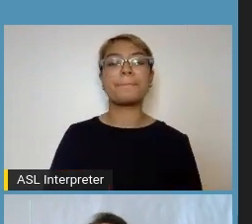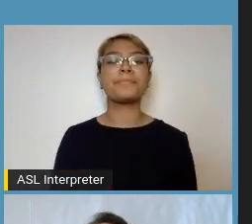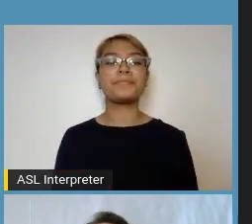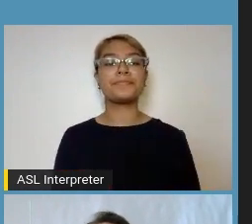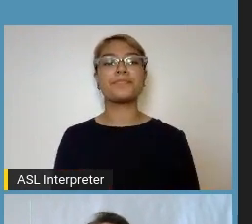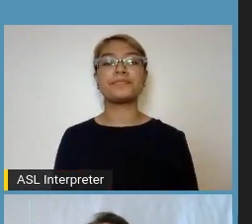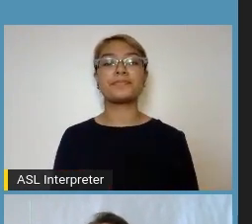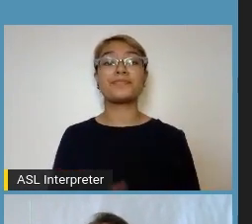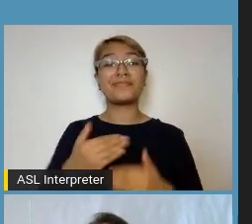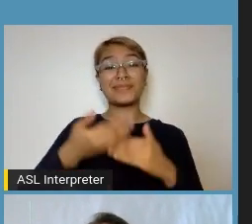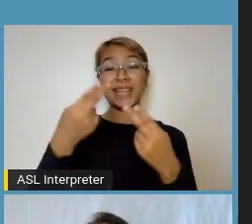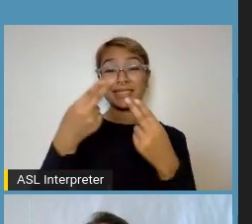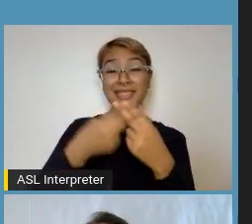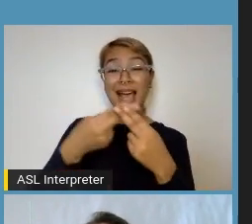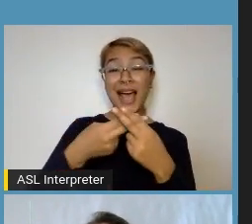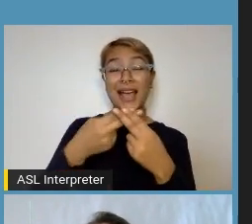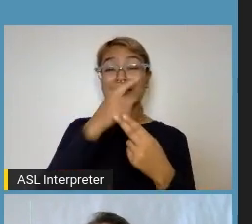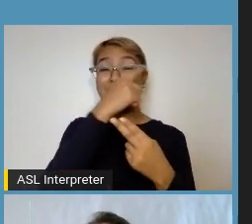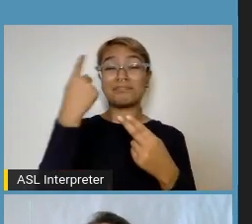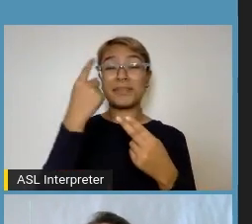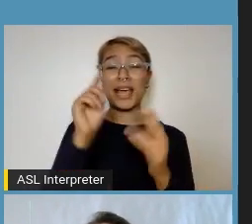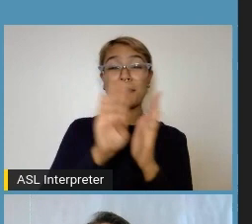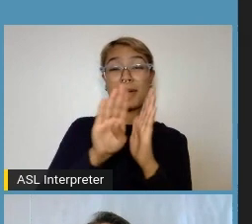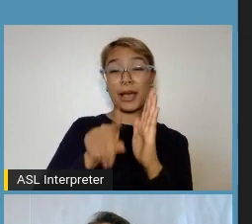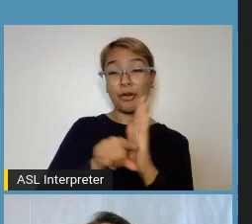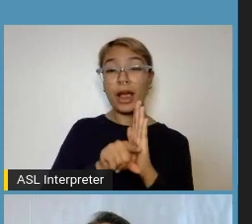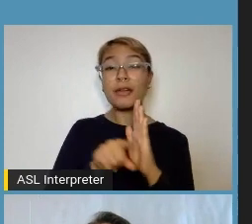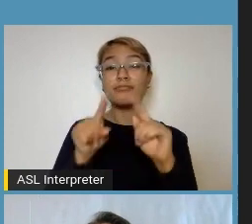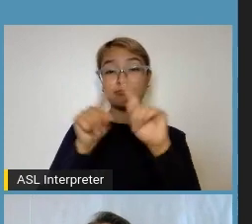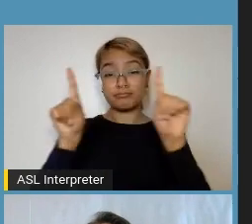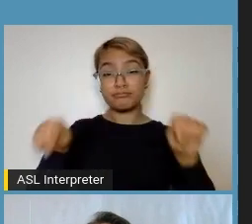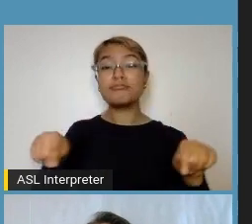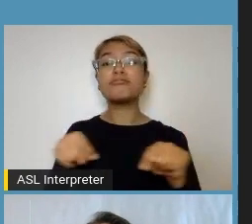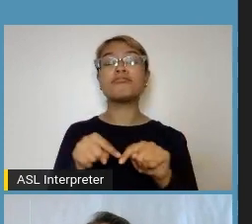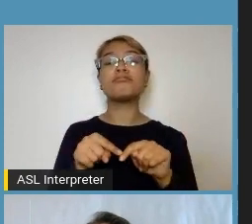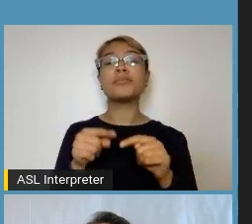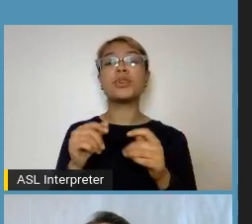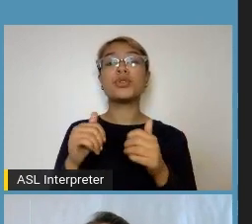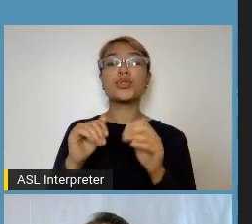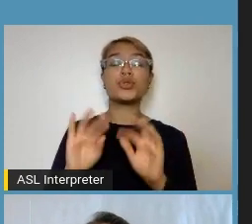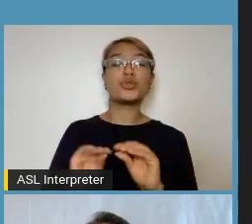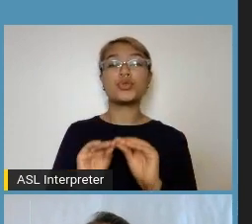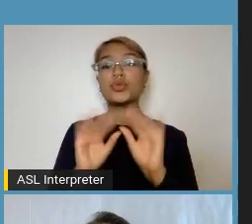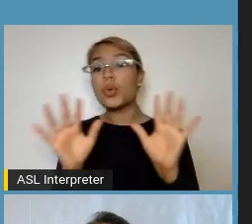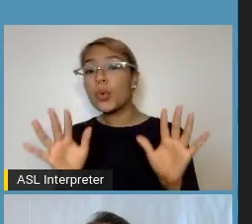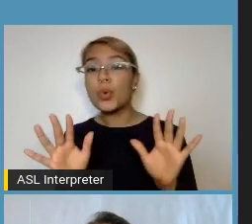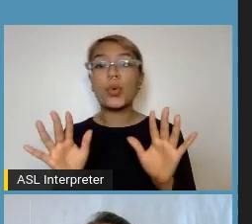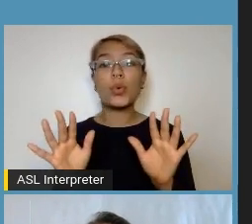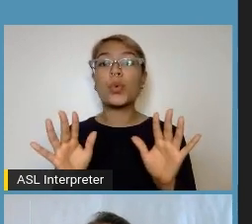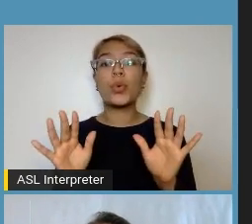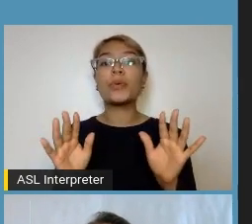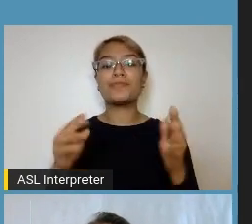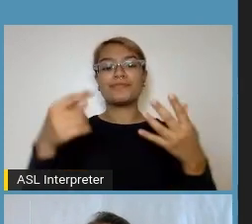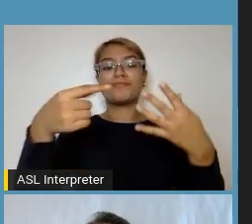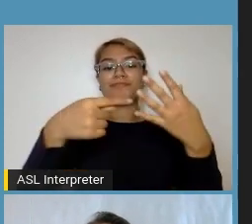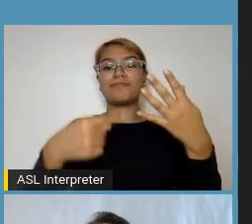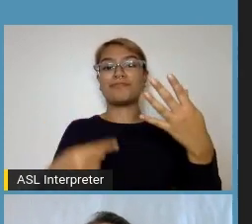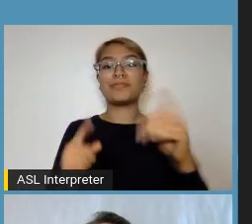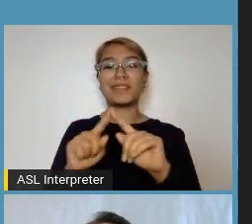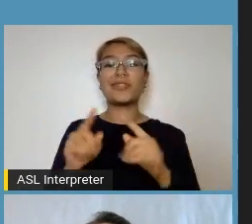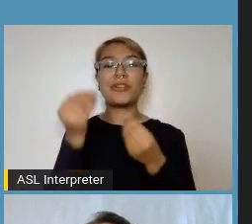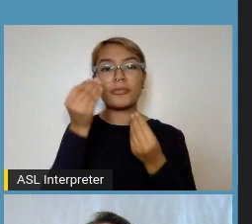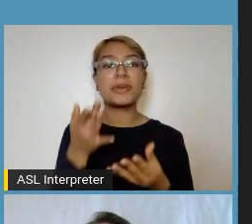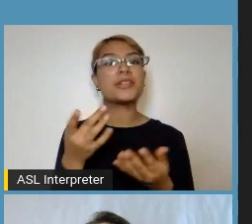This next slide is on a background and shows an overview of the topics to be discussed over the next 15 minutes.